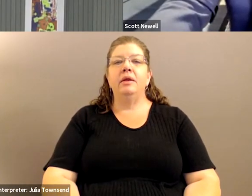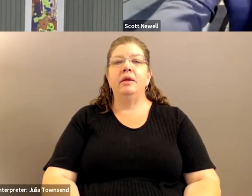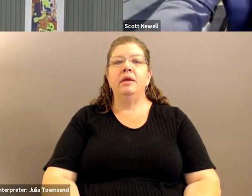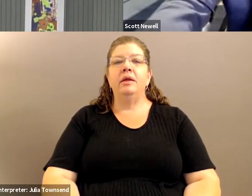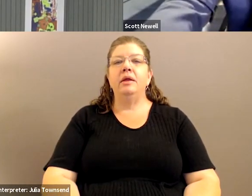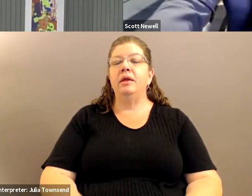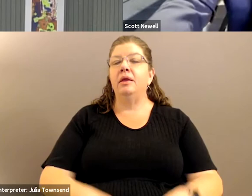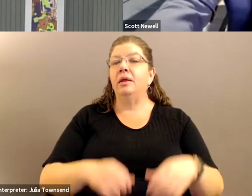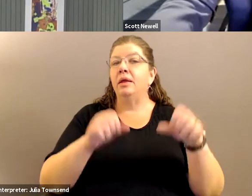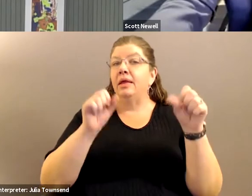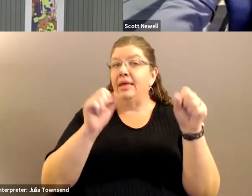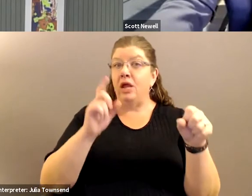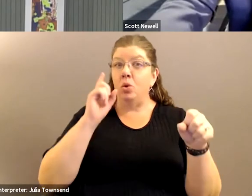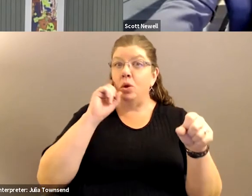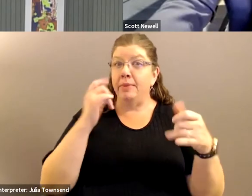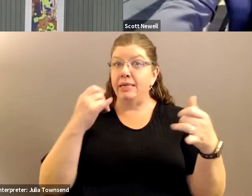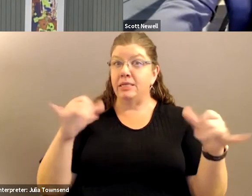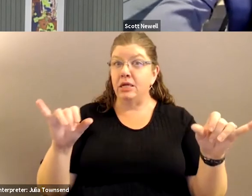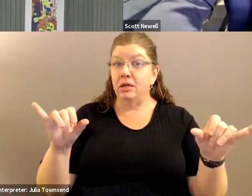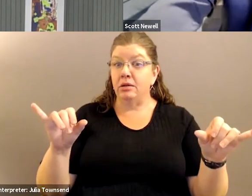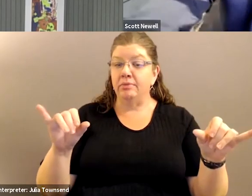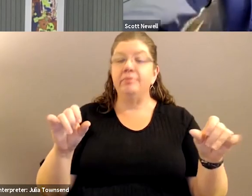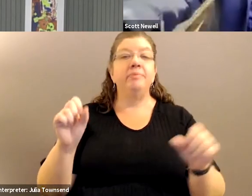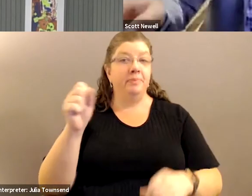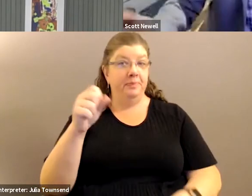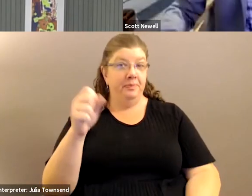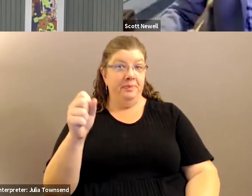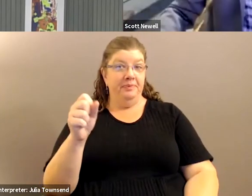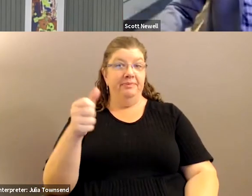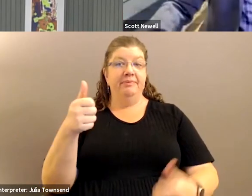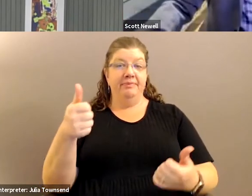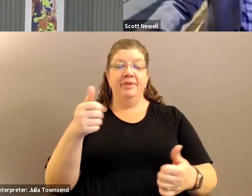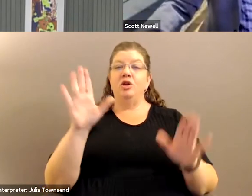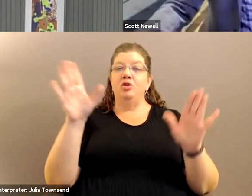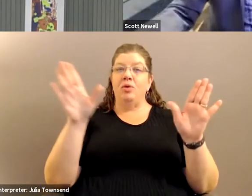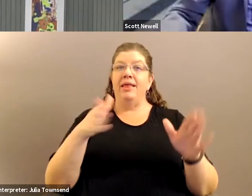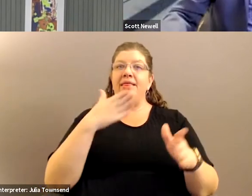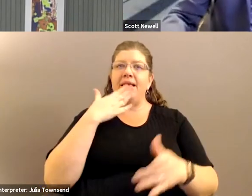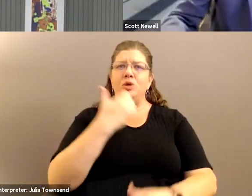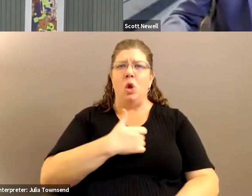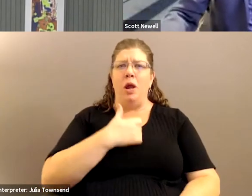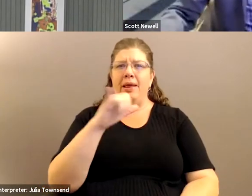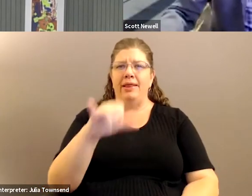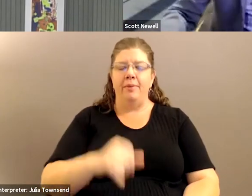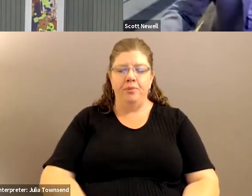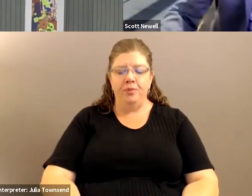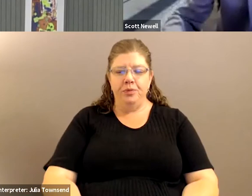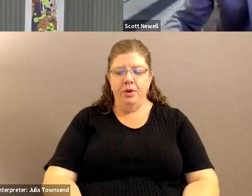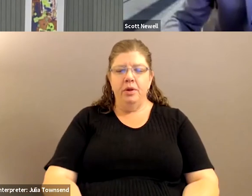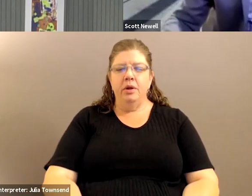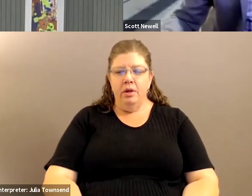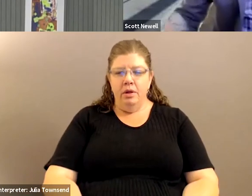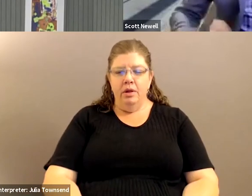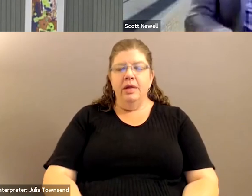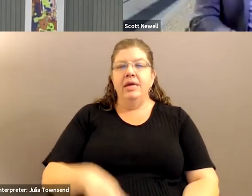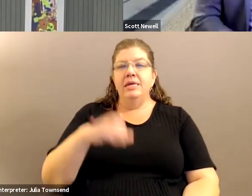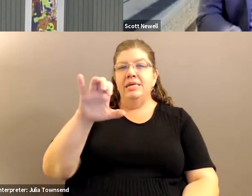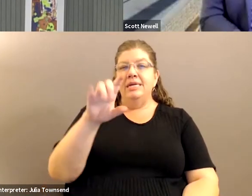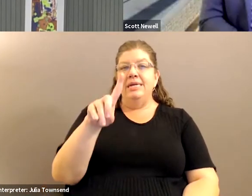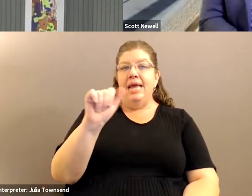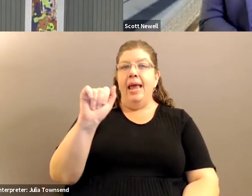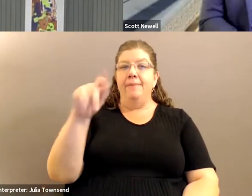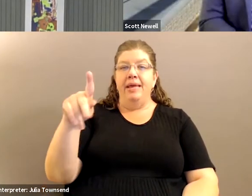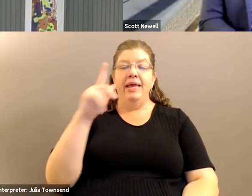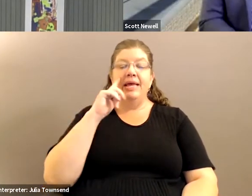can you can you hear me still yes we can okay great sorry about that so uh cvap is the